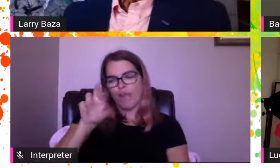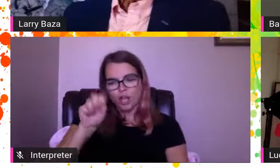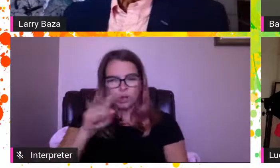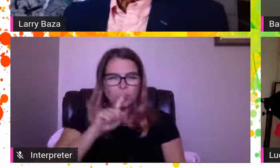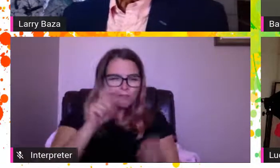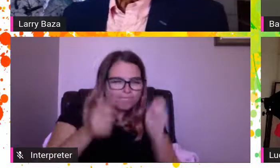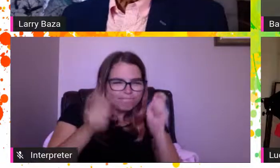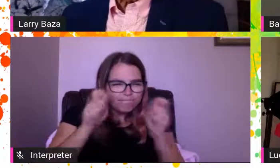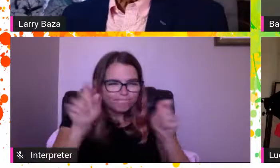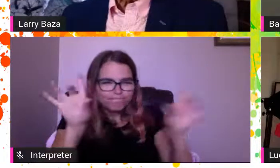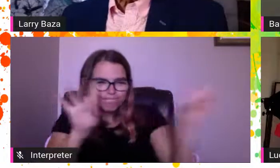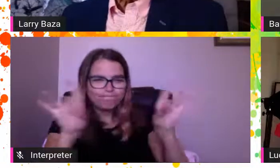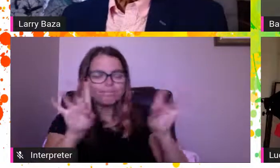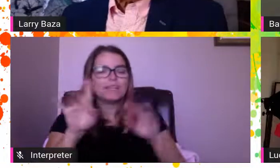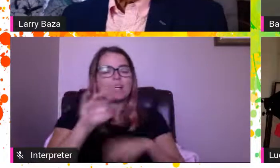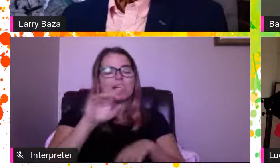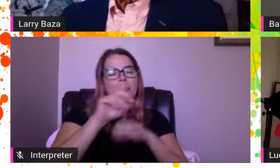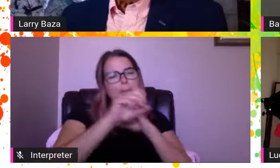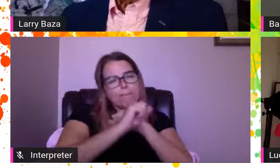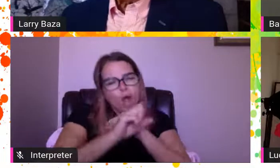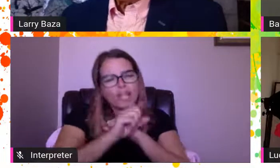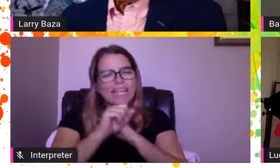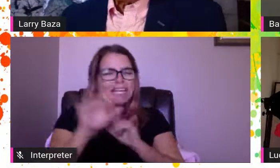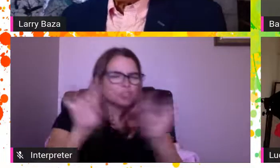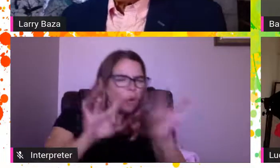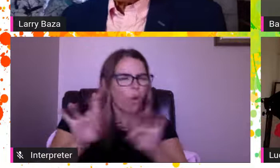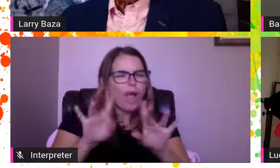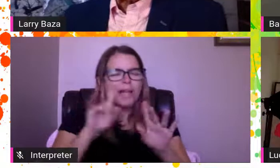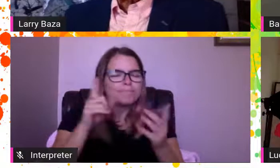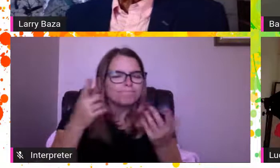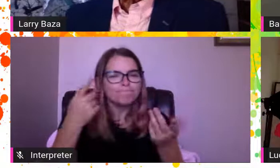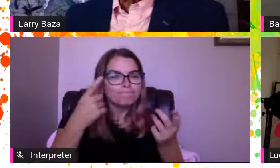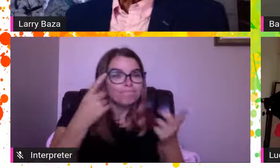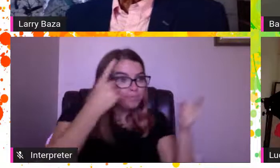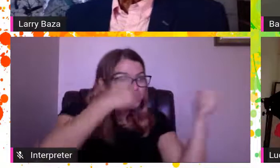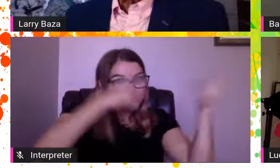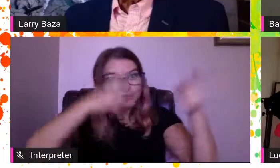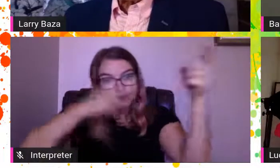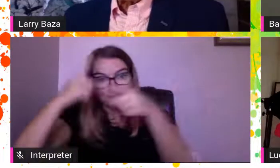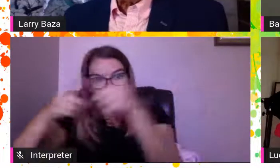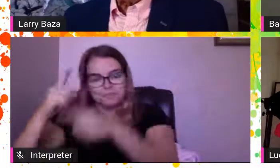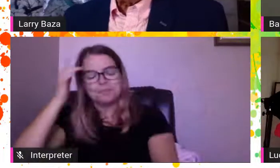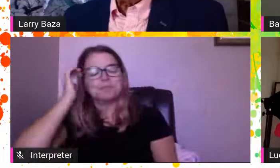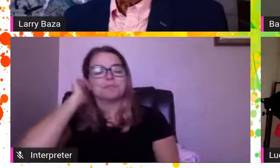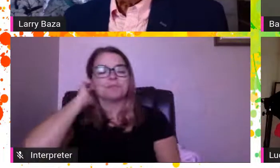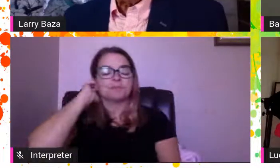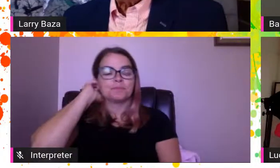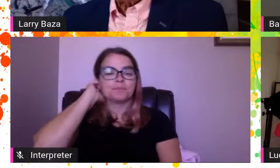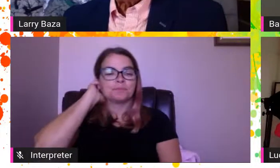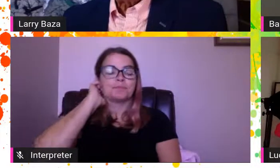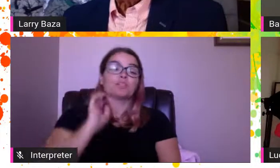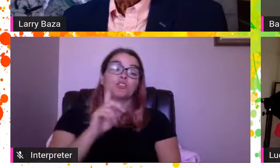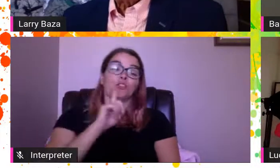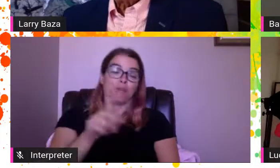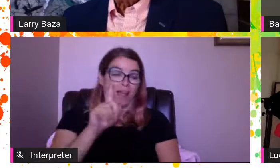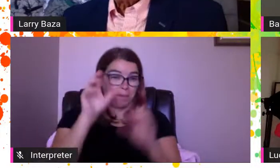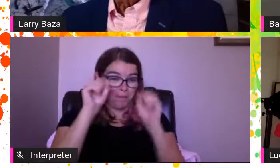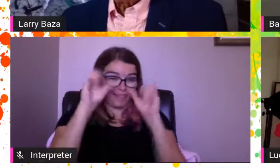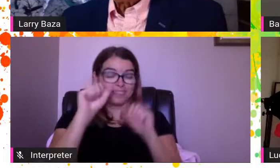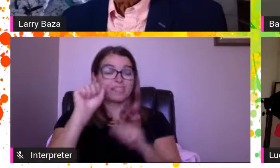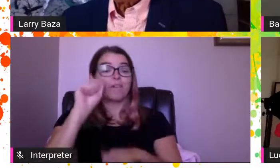then marketing, and just kind of gets bounced around all over the place. It really has been quite amazing. You know, when I first started, or when Bailey handed this project